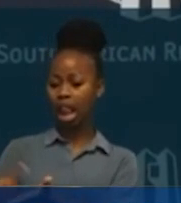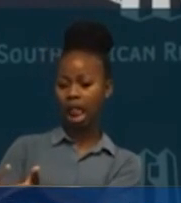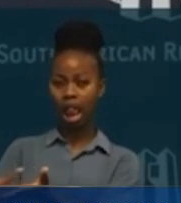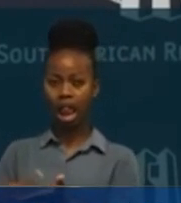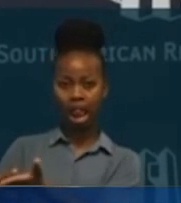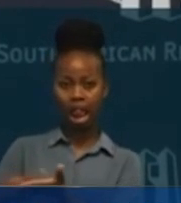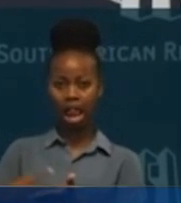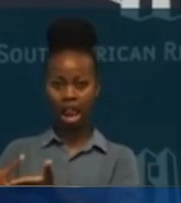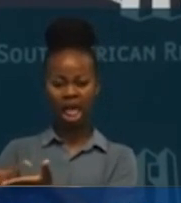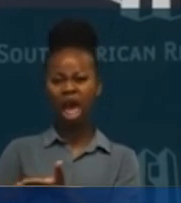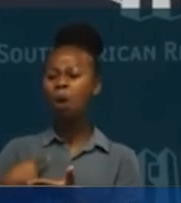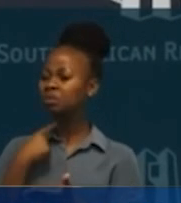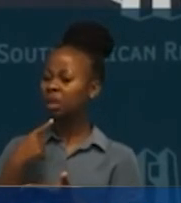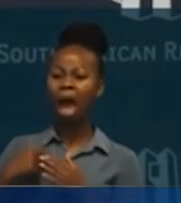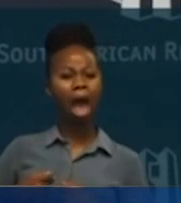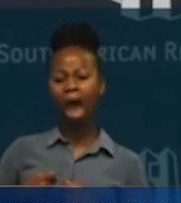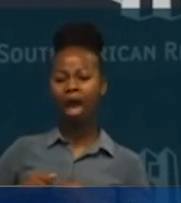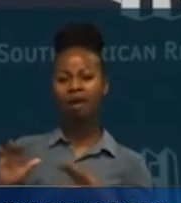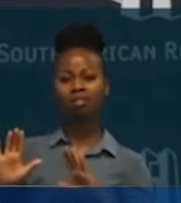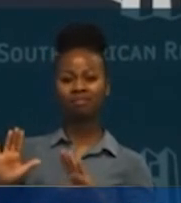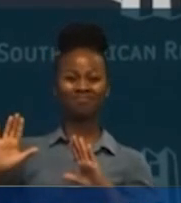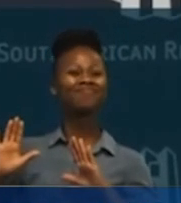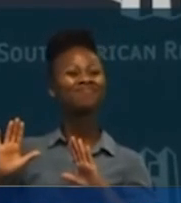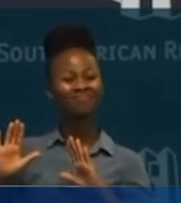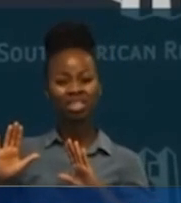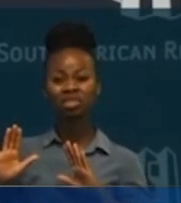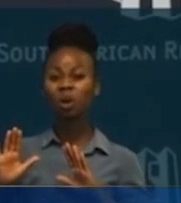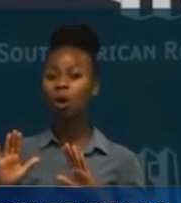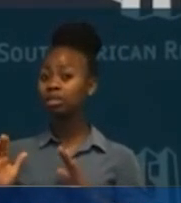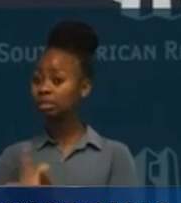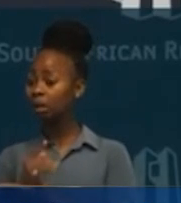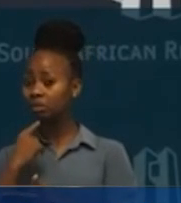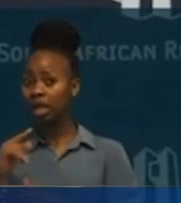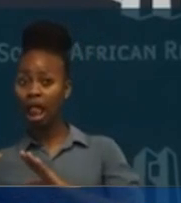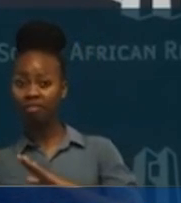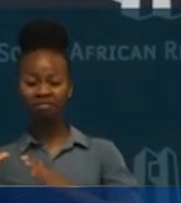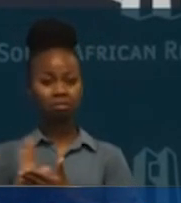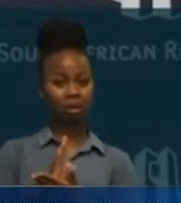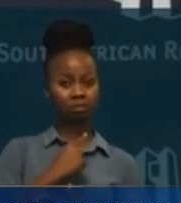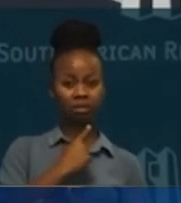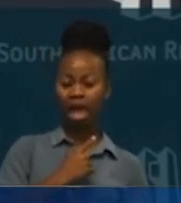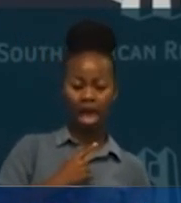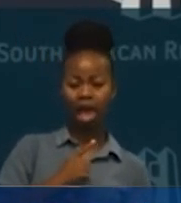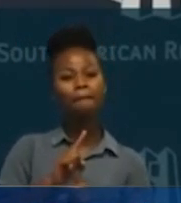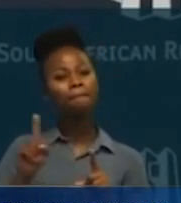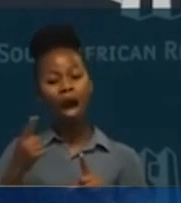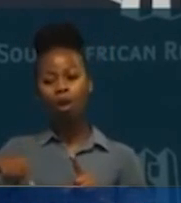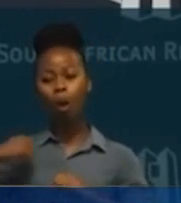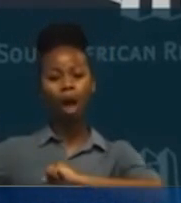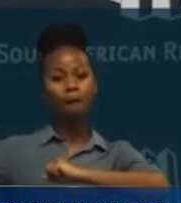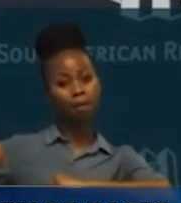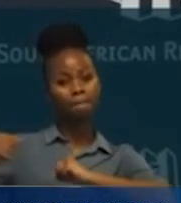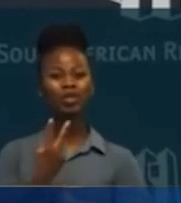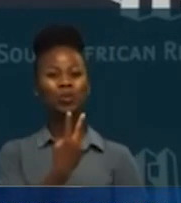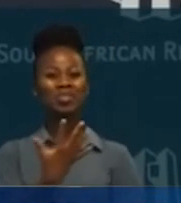MPC ultimately reached consensus on 25 basis points, agreeing that a